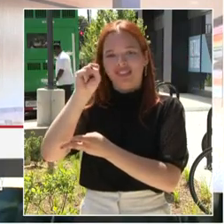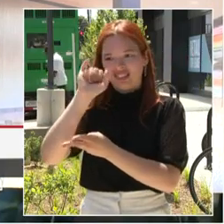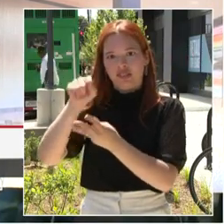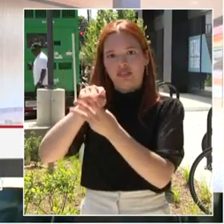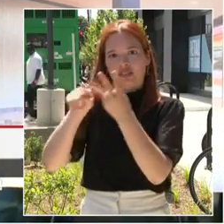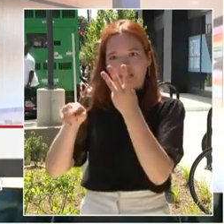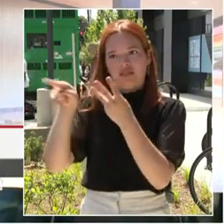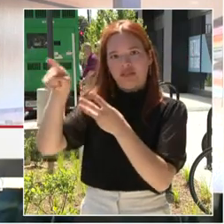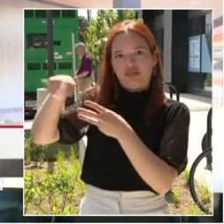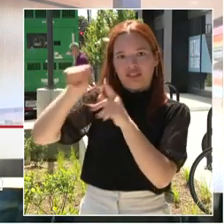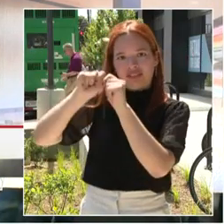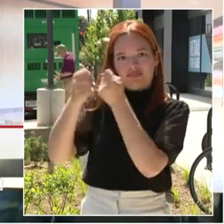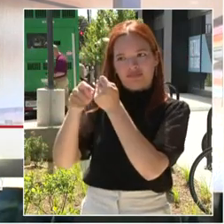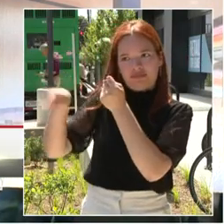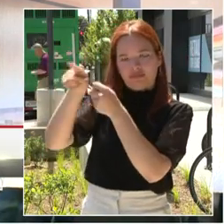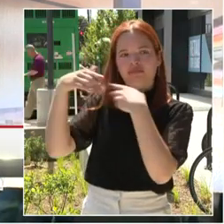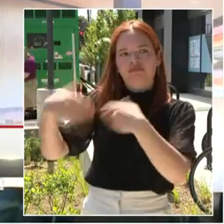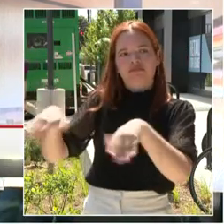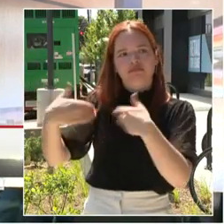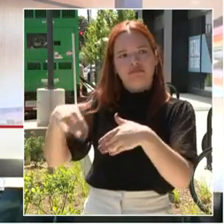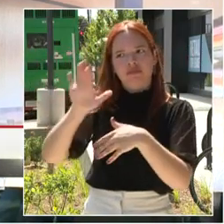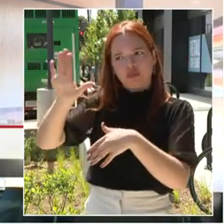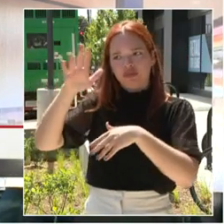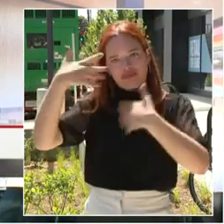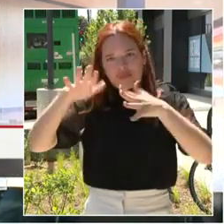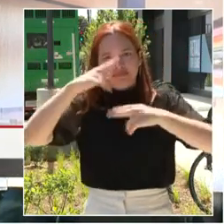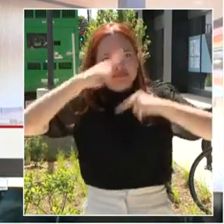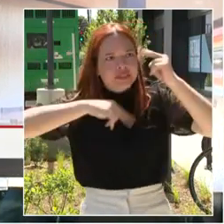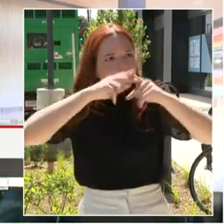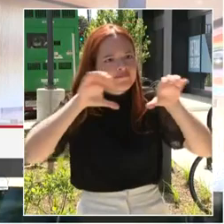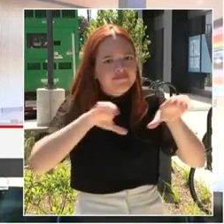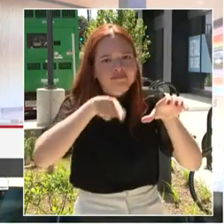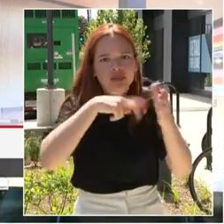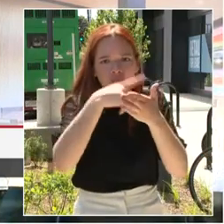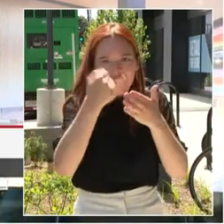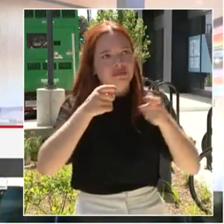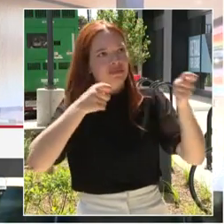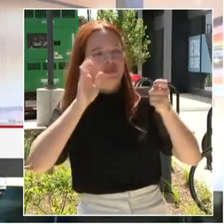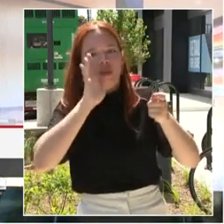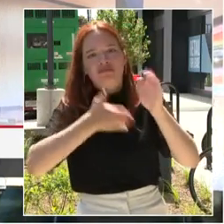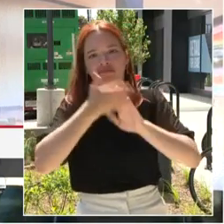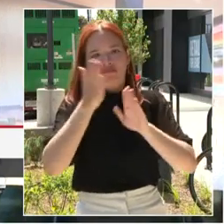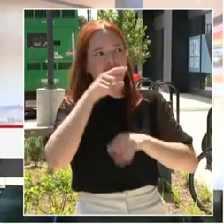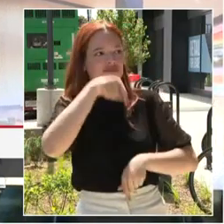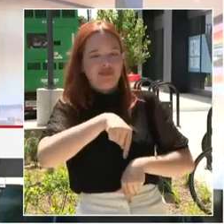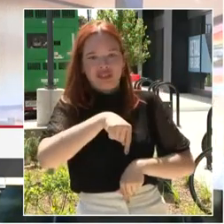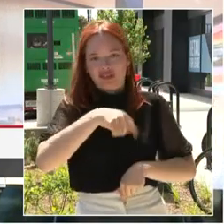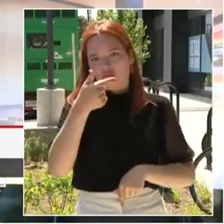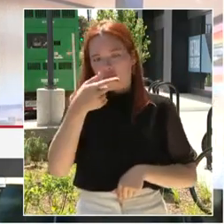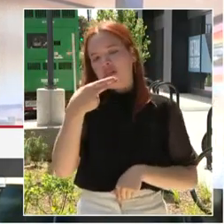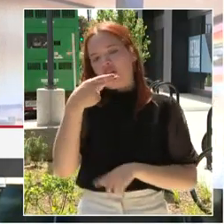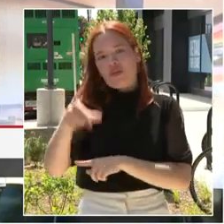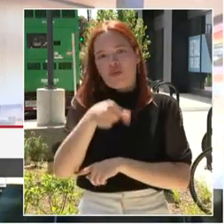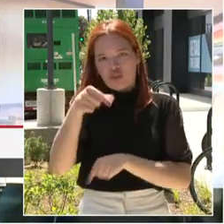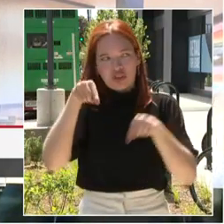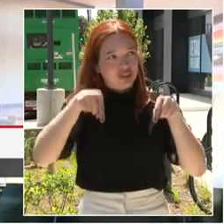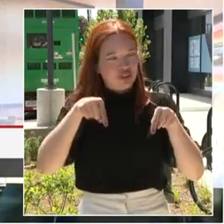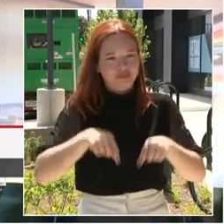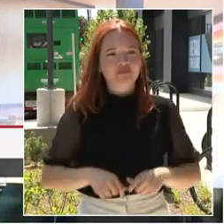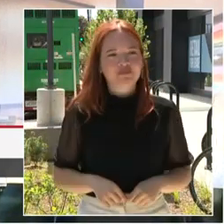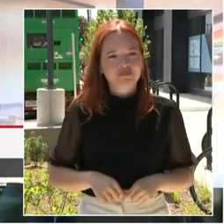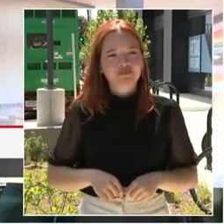building. We are also announcing $3 million in Great Street grants to